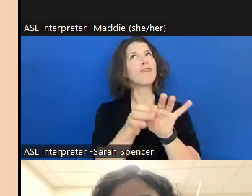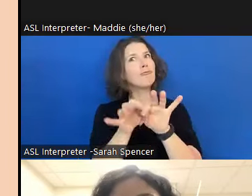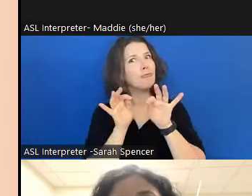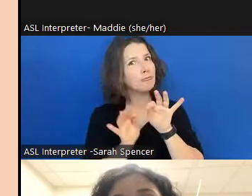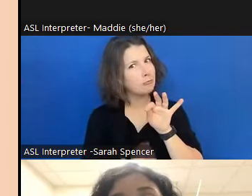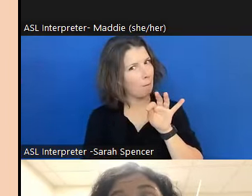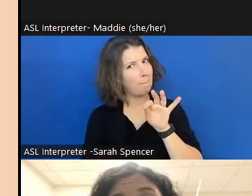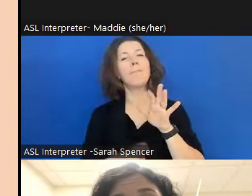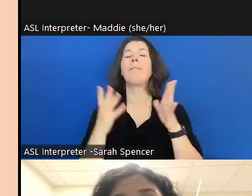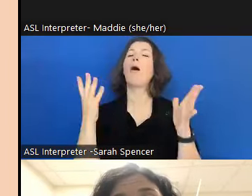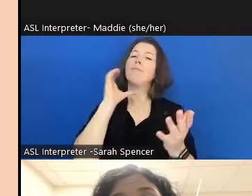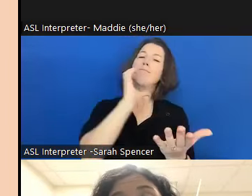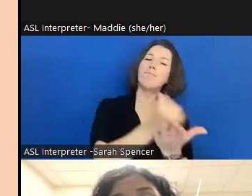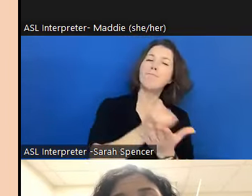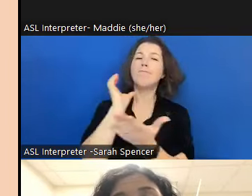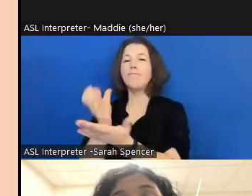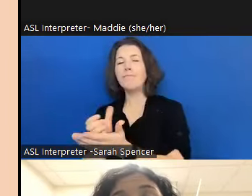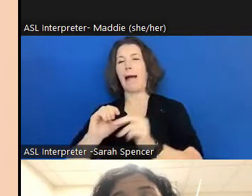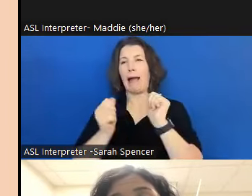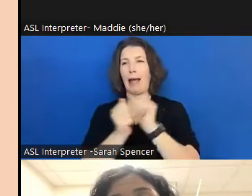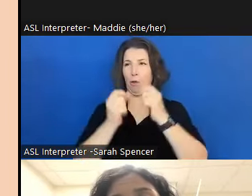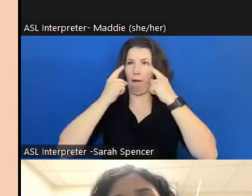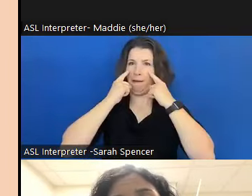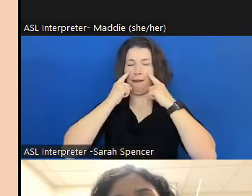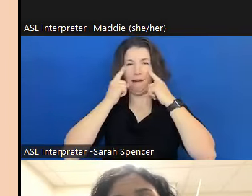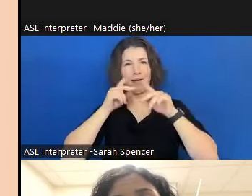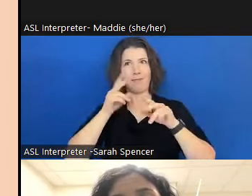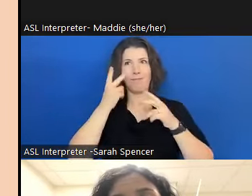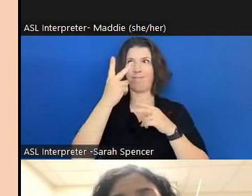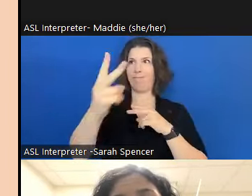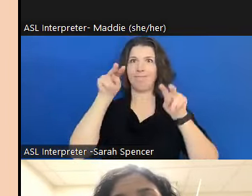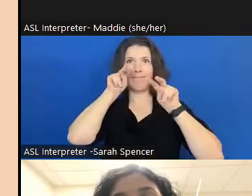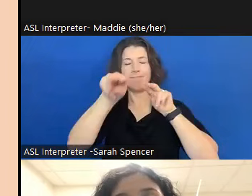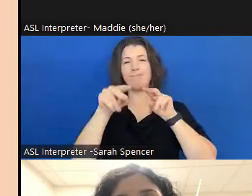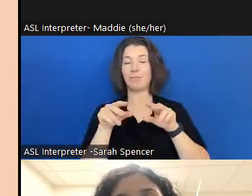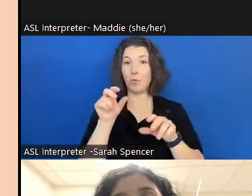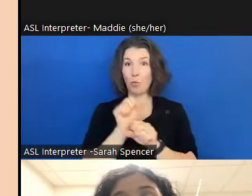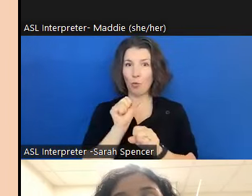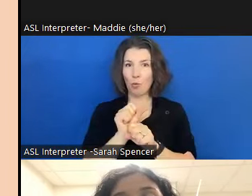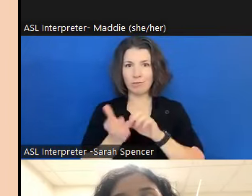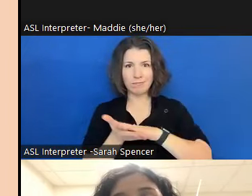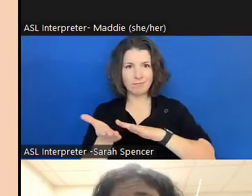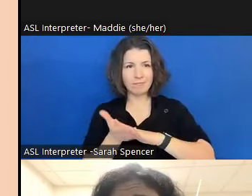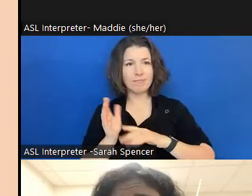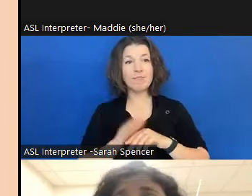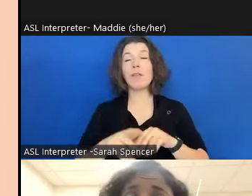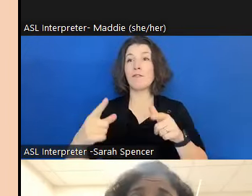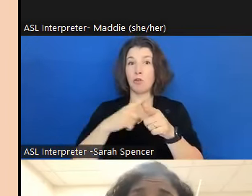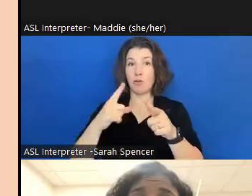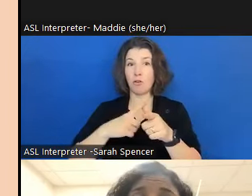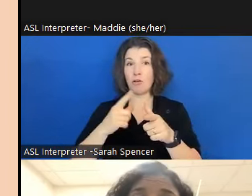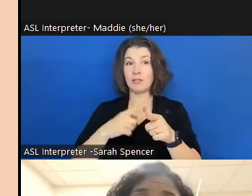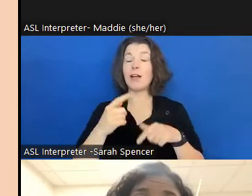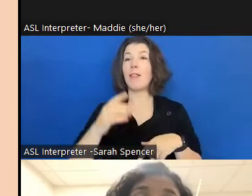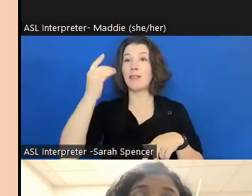visual system, where light first enters the eye through the cornea here, then through the lens. That light